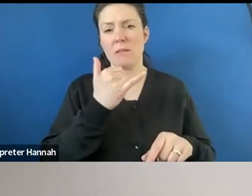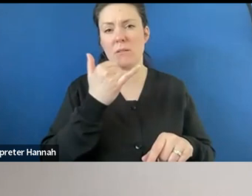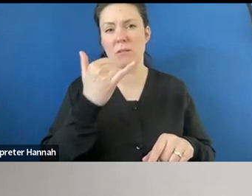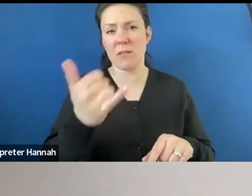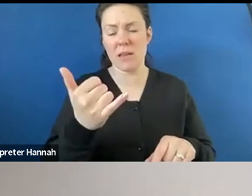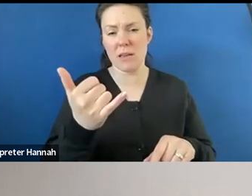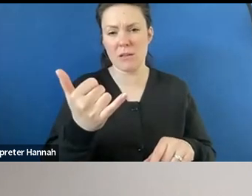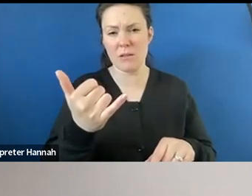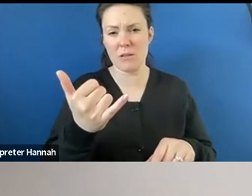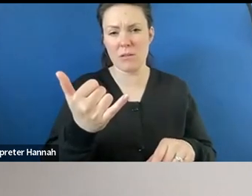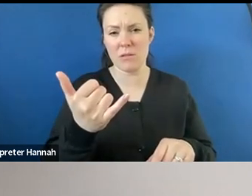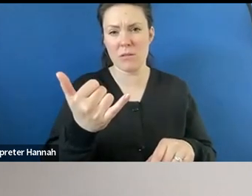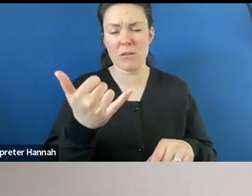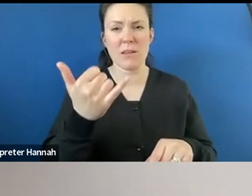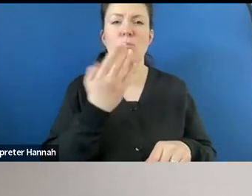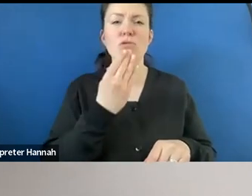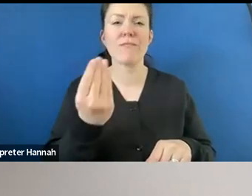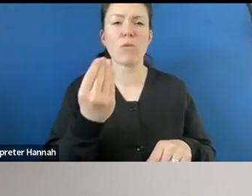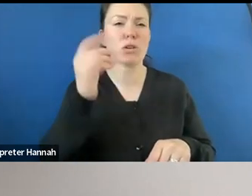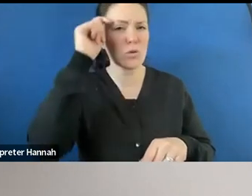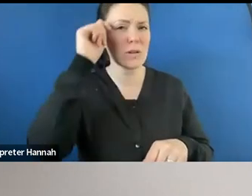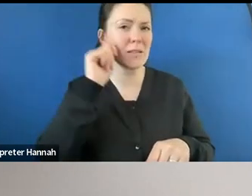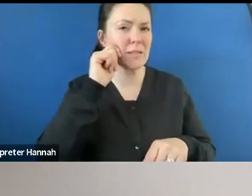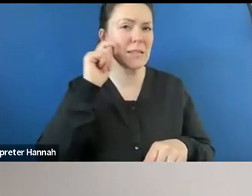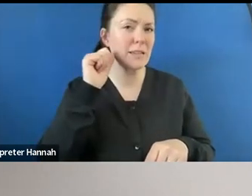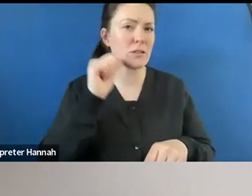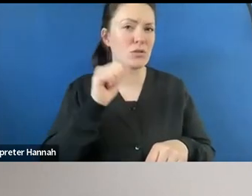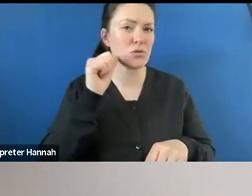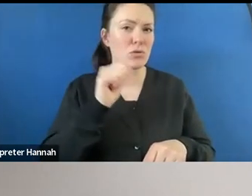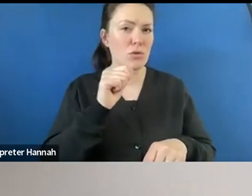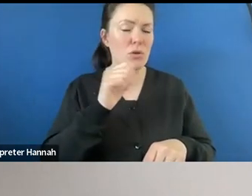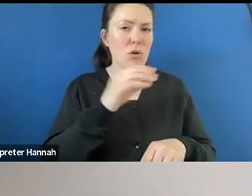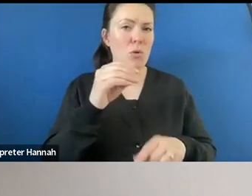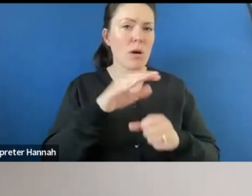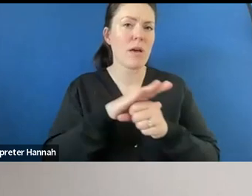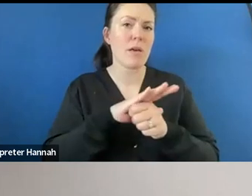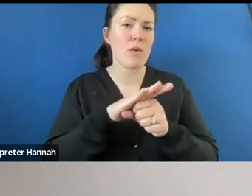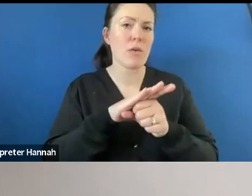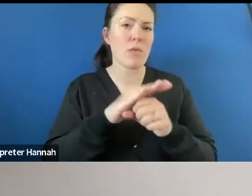14-year-old teenage girl from the local,